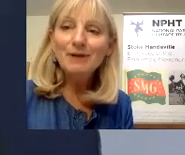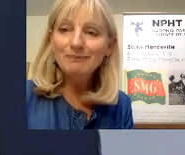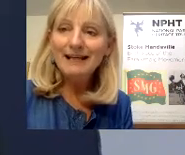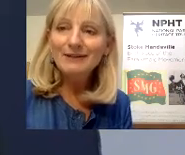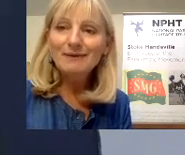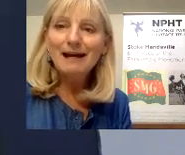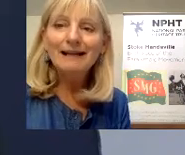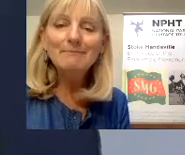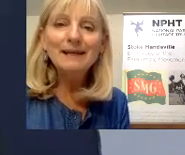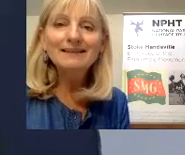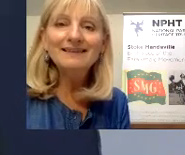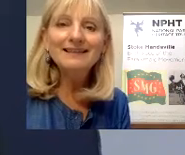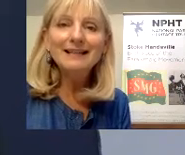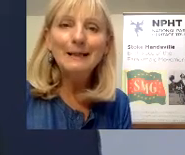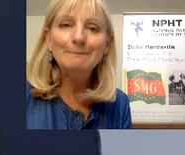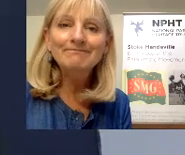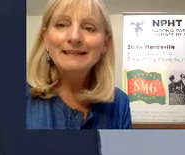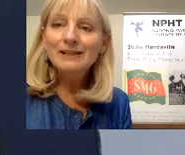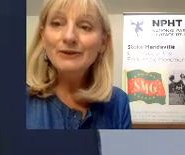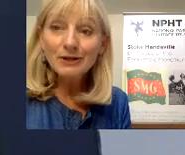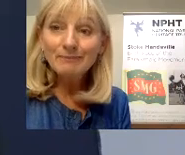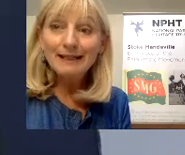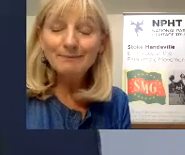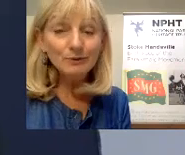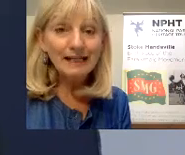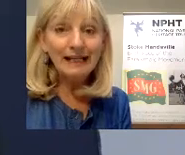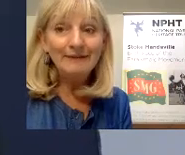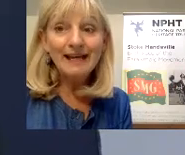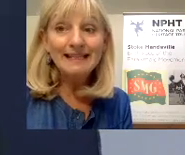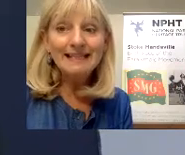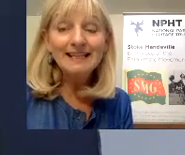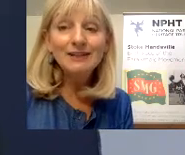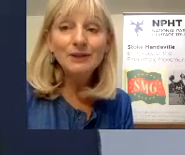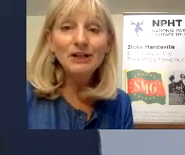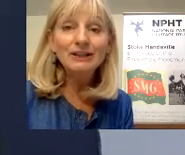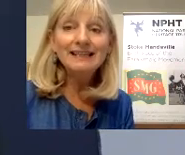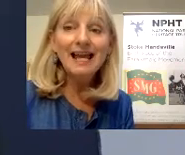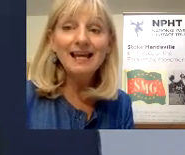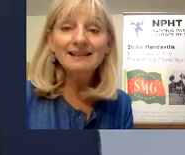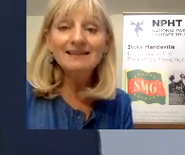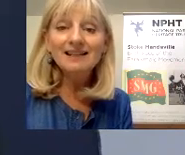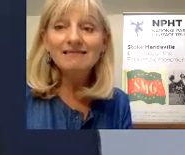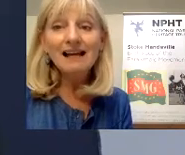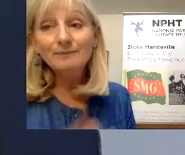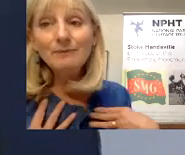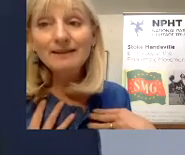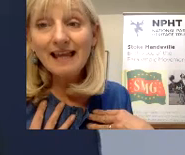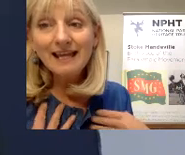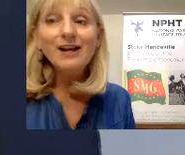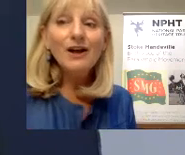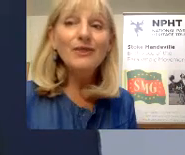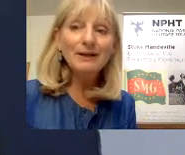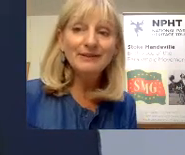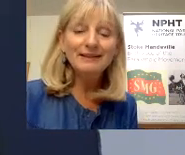the birthplace of the Paralympics, the third biggest sporting event in the world, and as we would